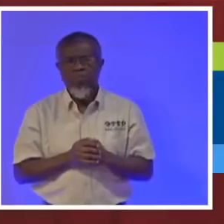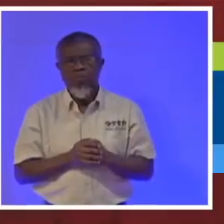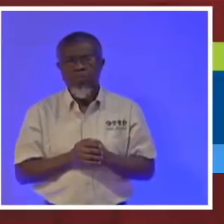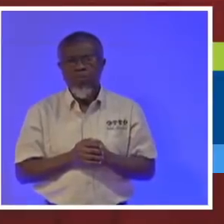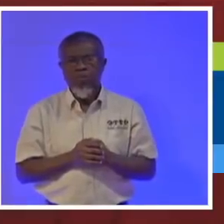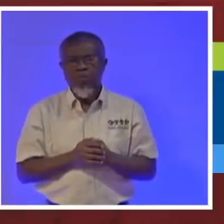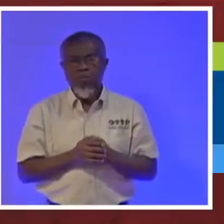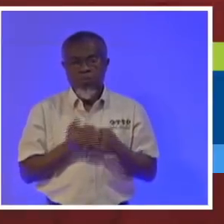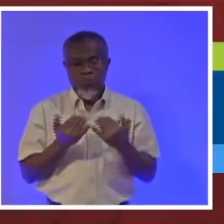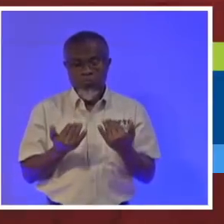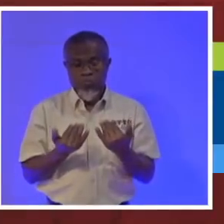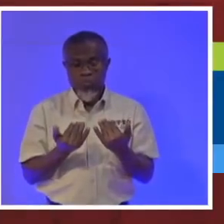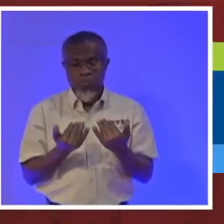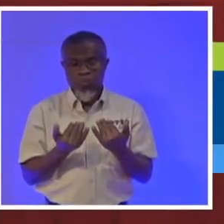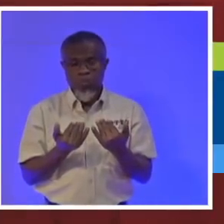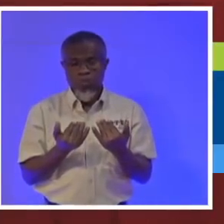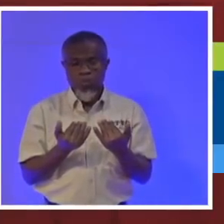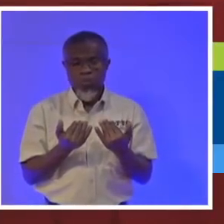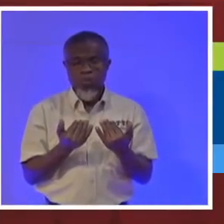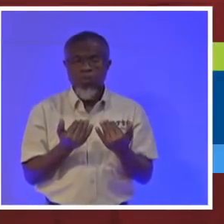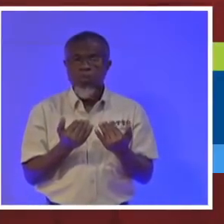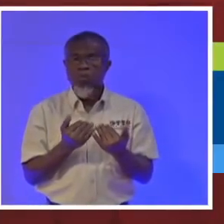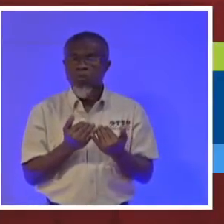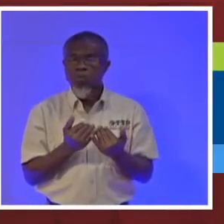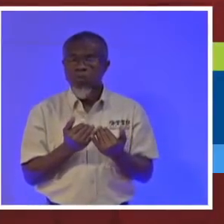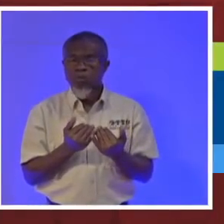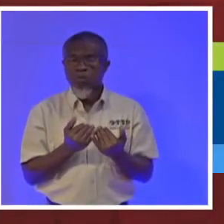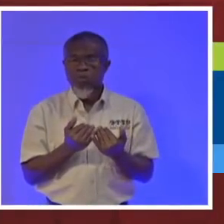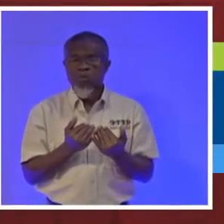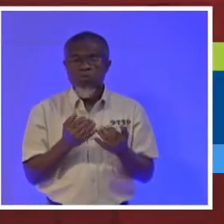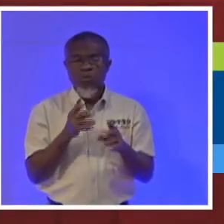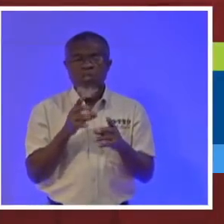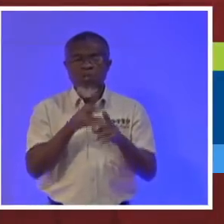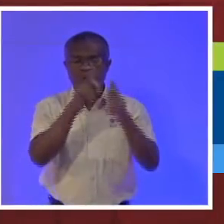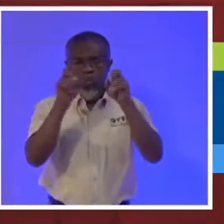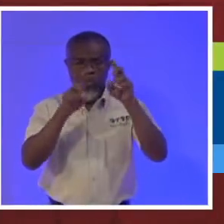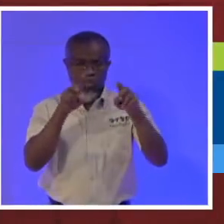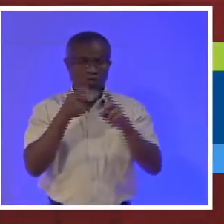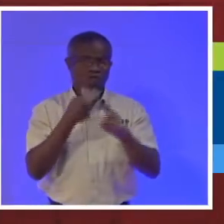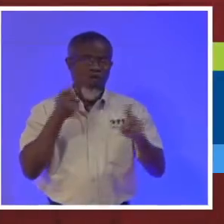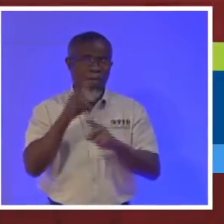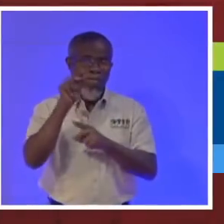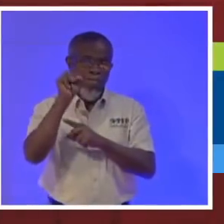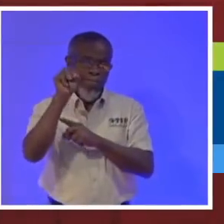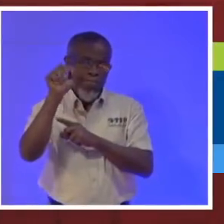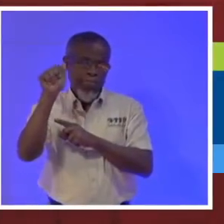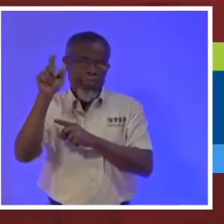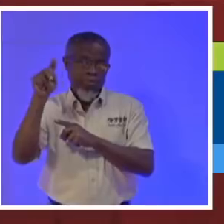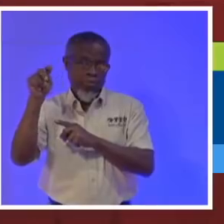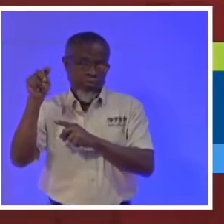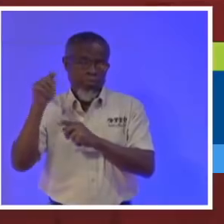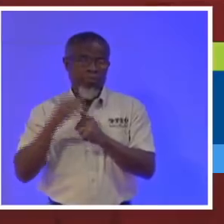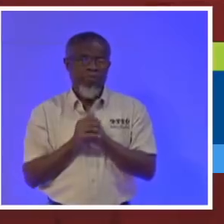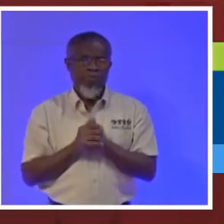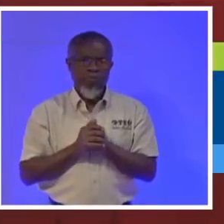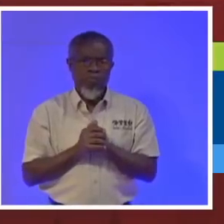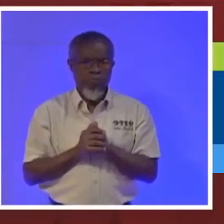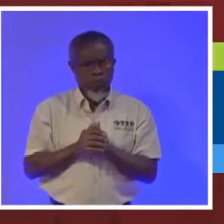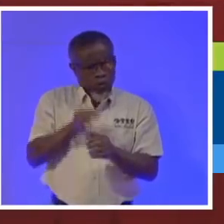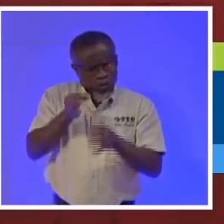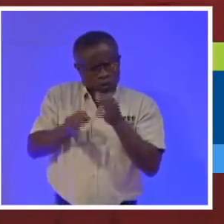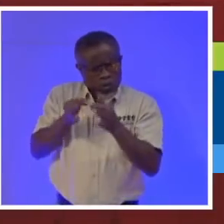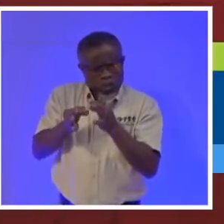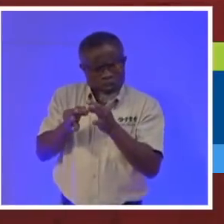Dr. Hines. We'll now move to address some of the MAT questions that were sent to us. First, if